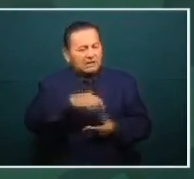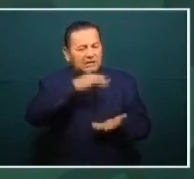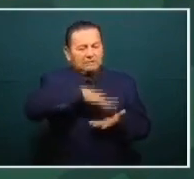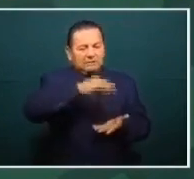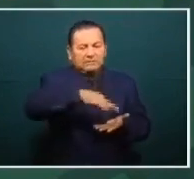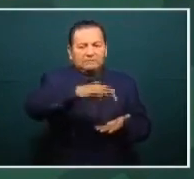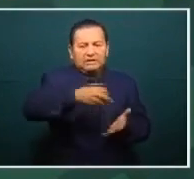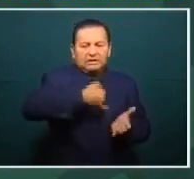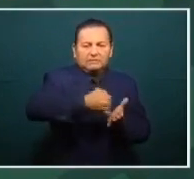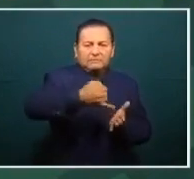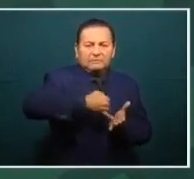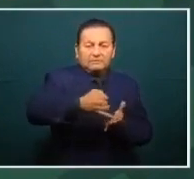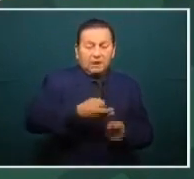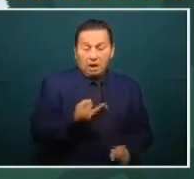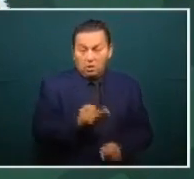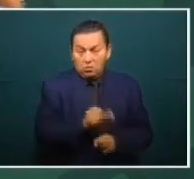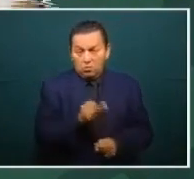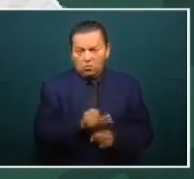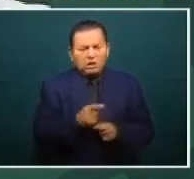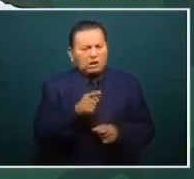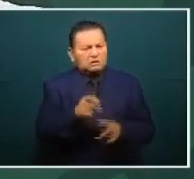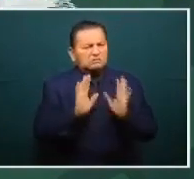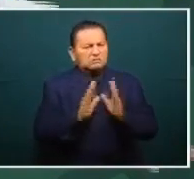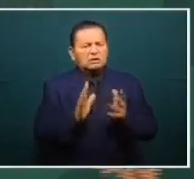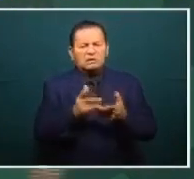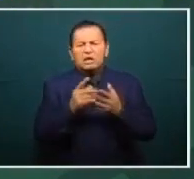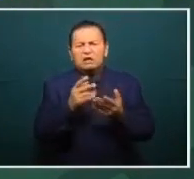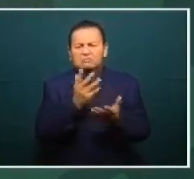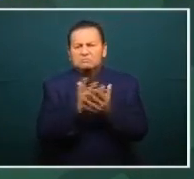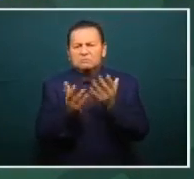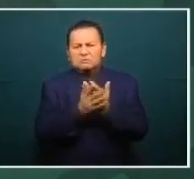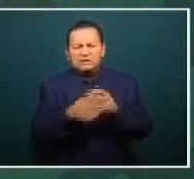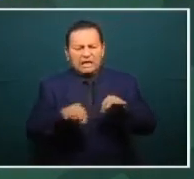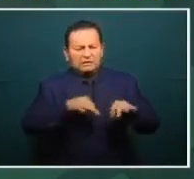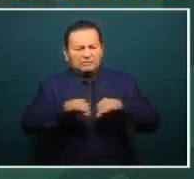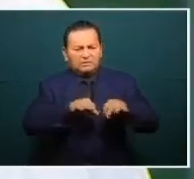6 months to plant their fields.